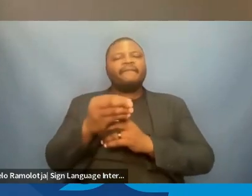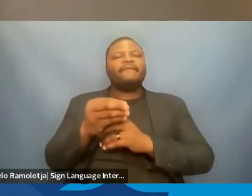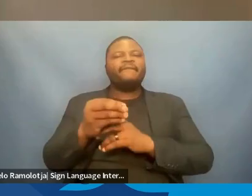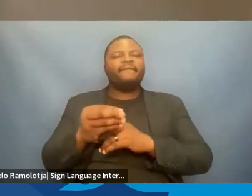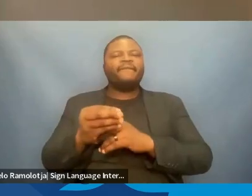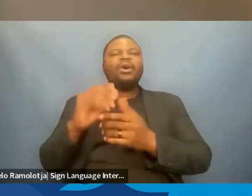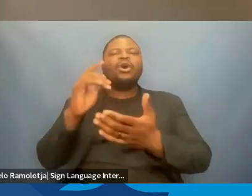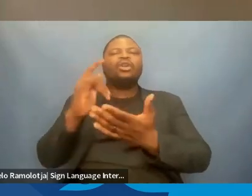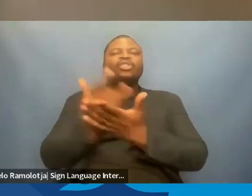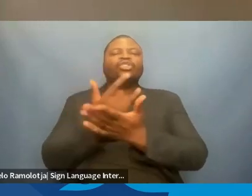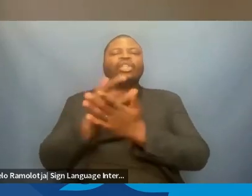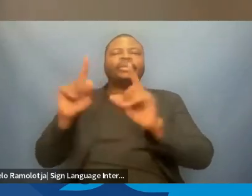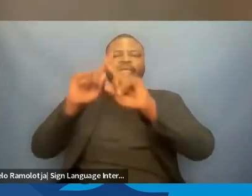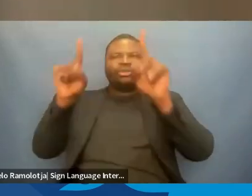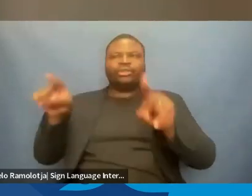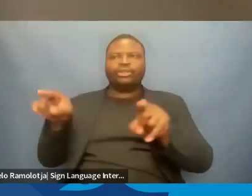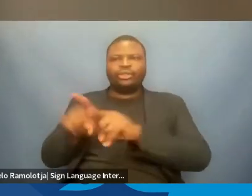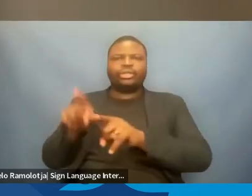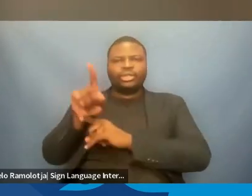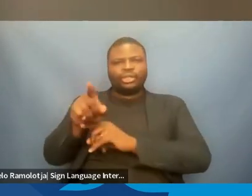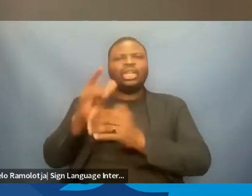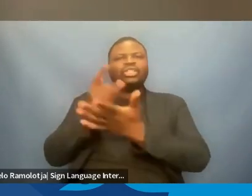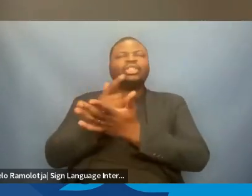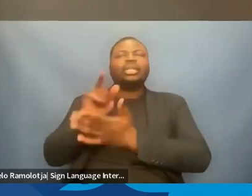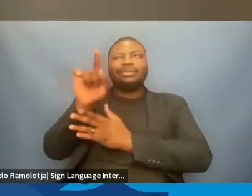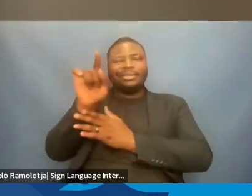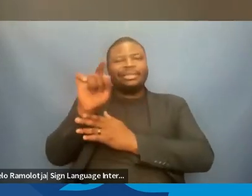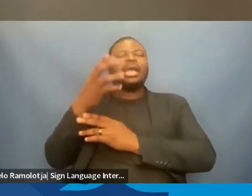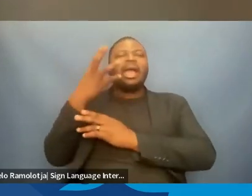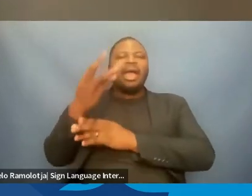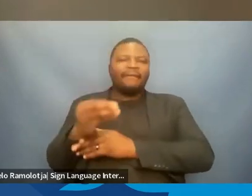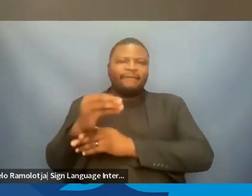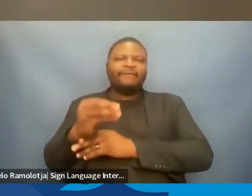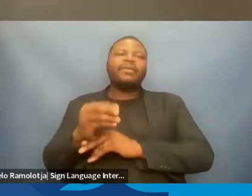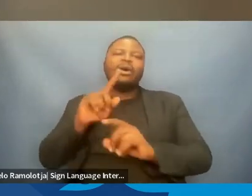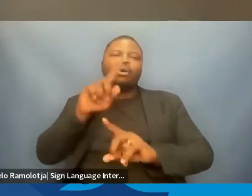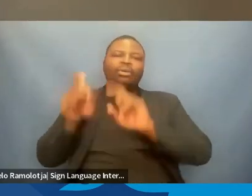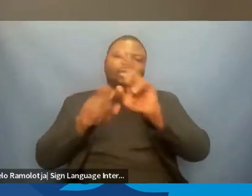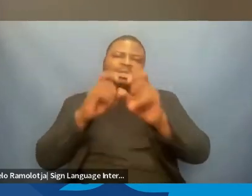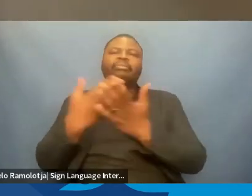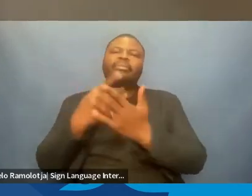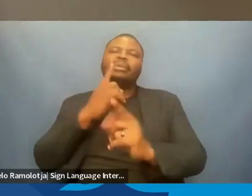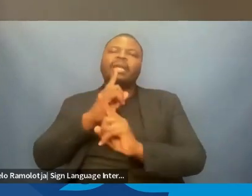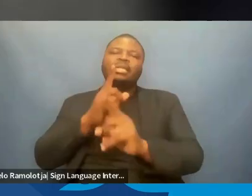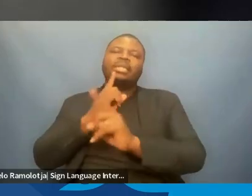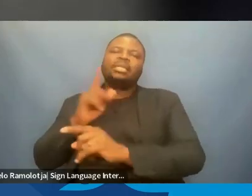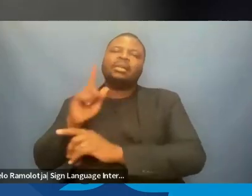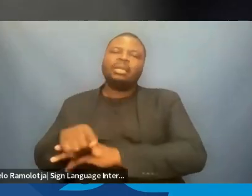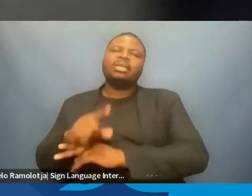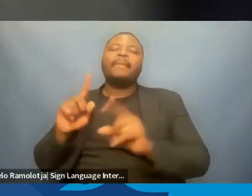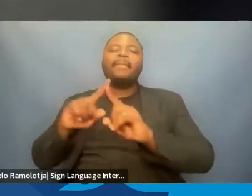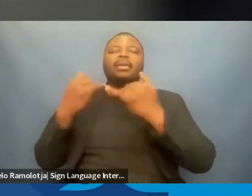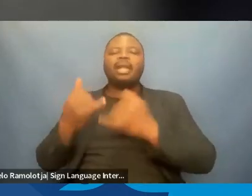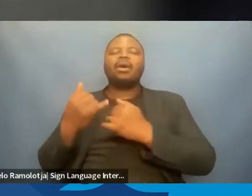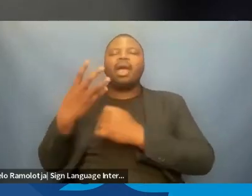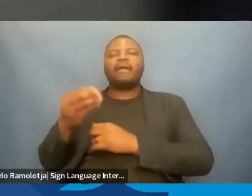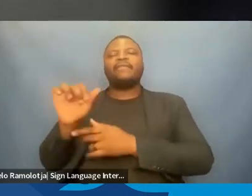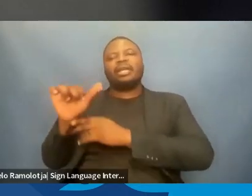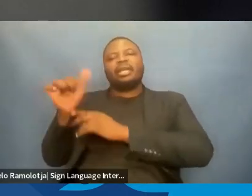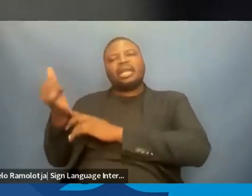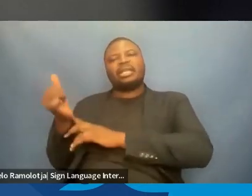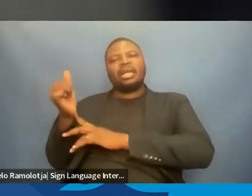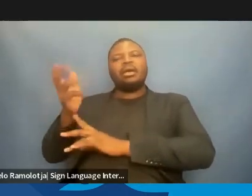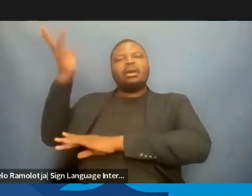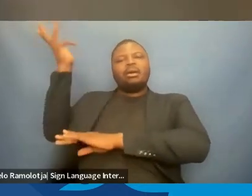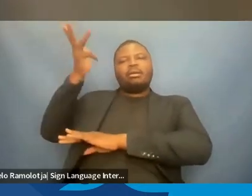please respond while we move on to the next presenter. But thank you again, Kalvanya. I do notice that